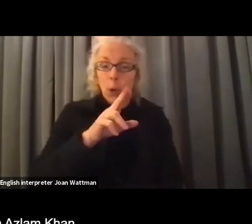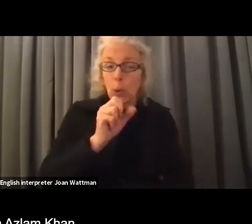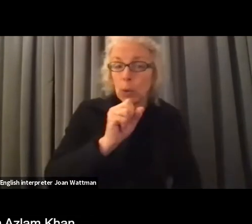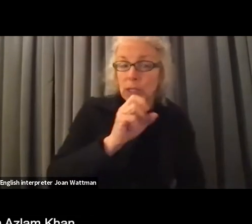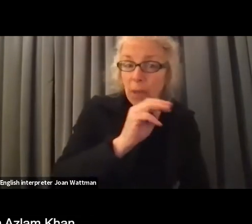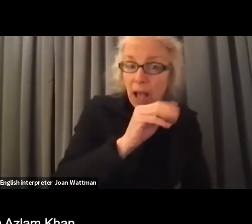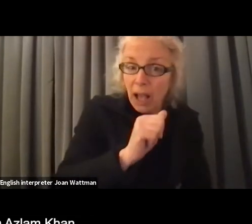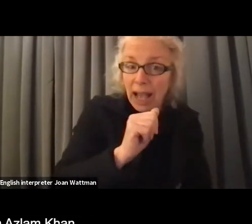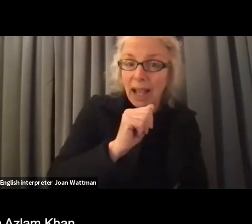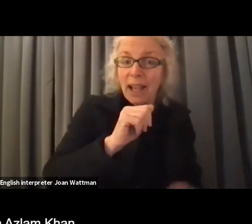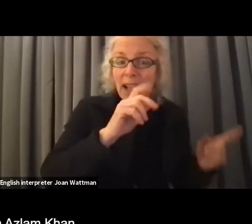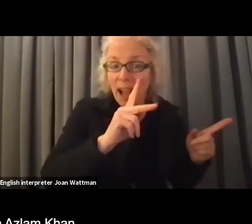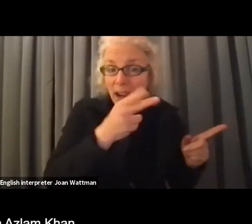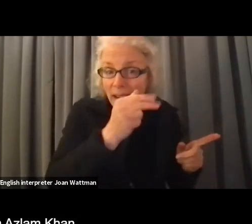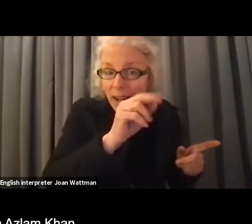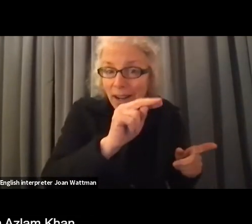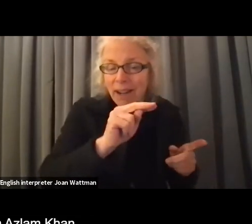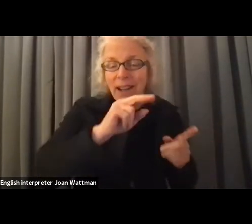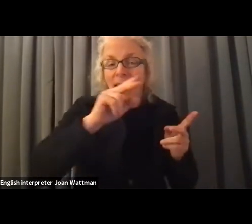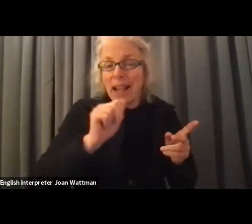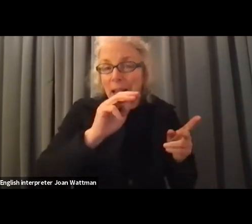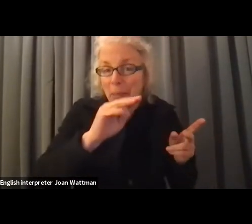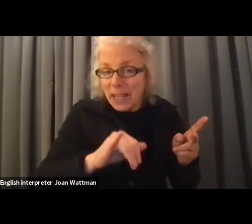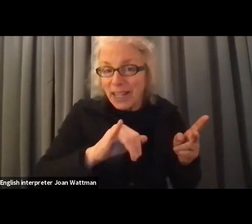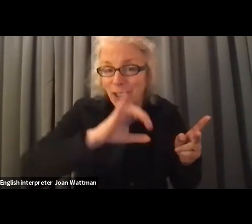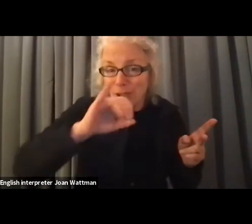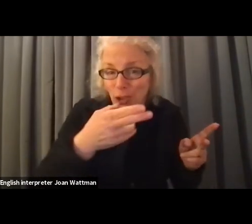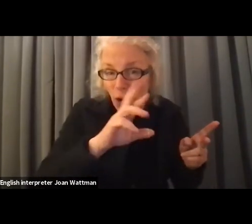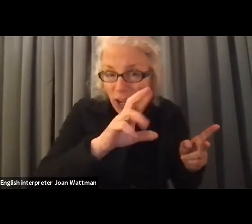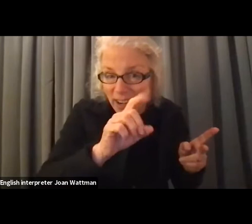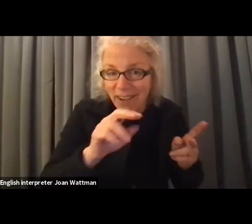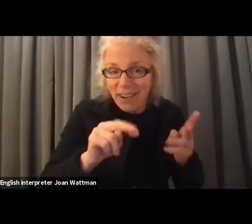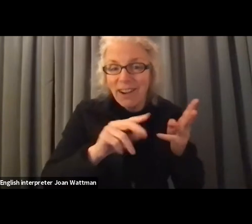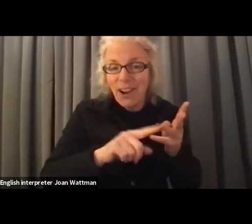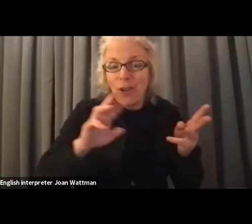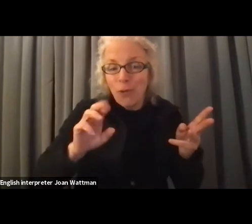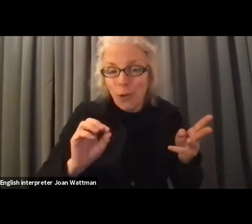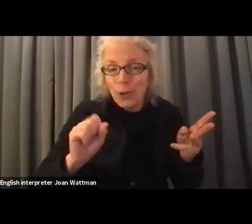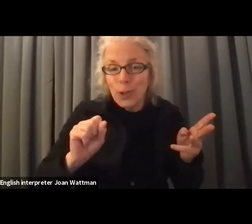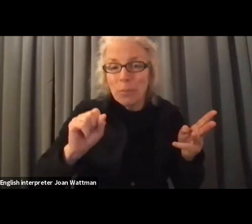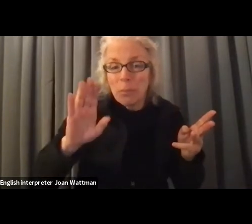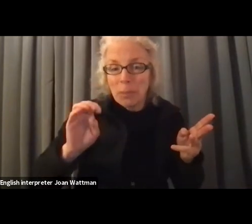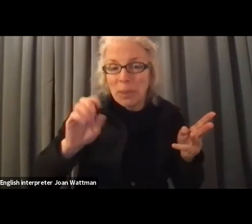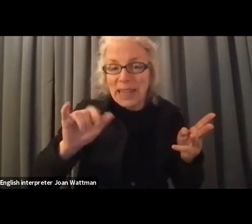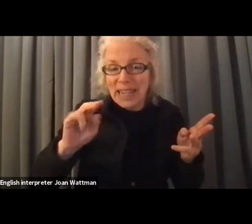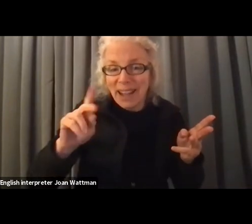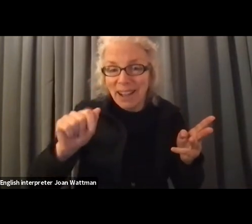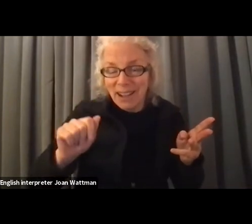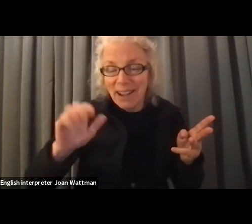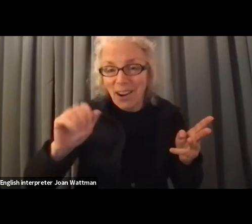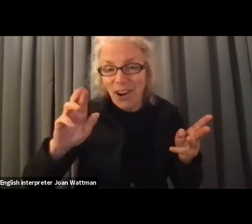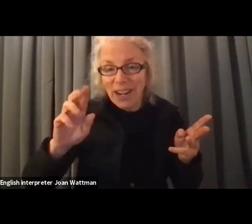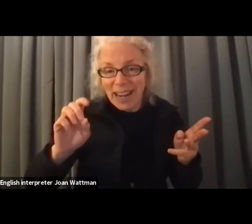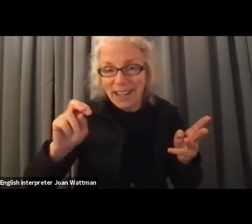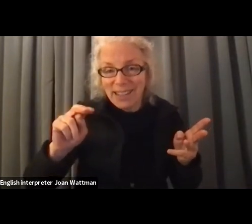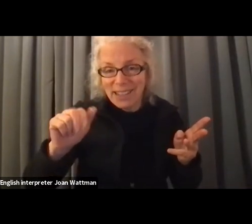Amy Jordan, and Rusbelinda Cardenas. Thank you for creating an inspiring and timely program, for